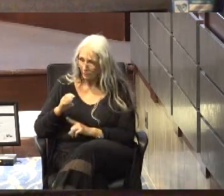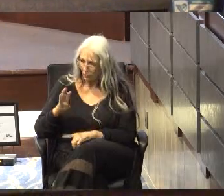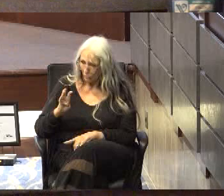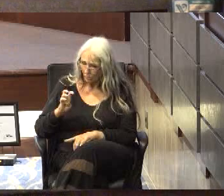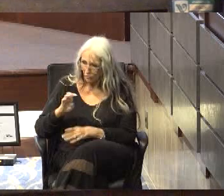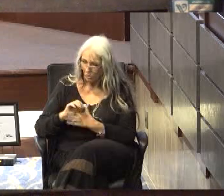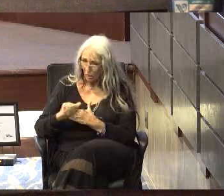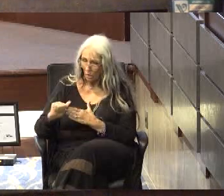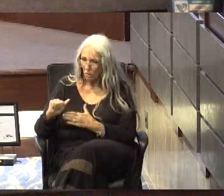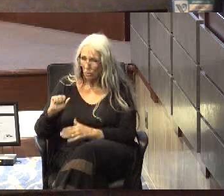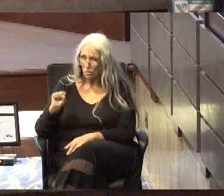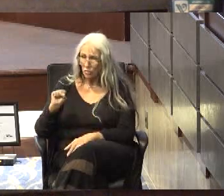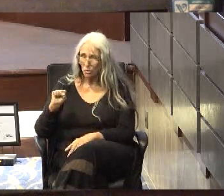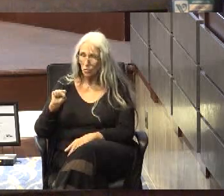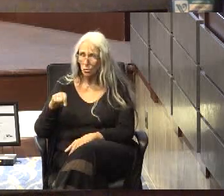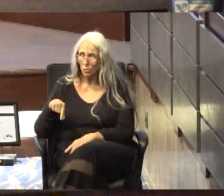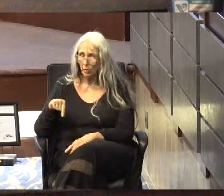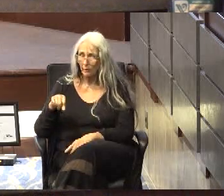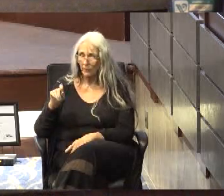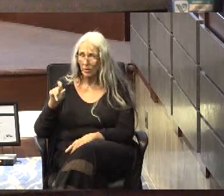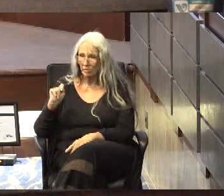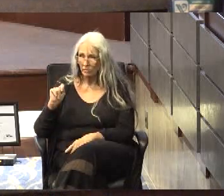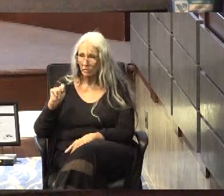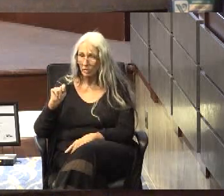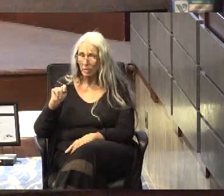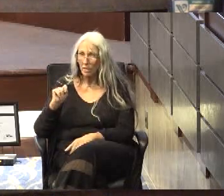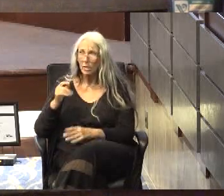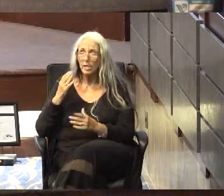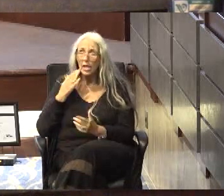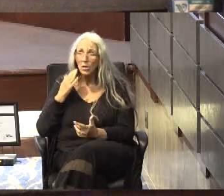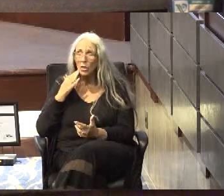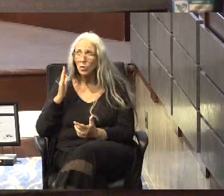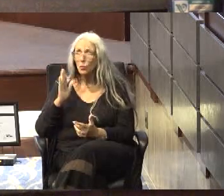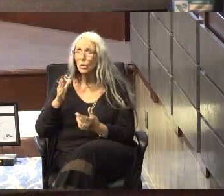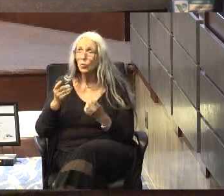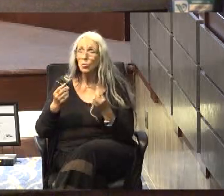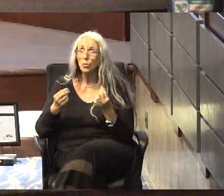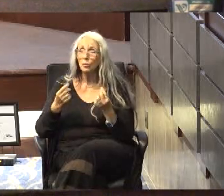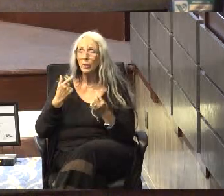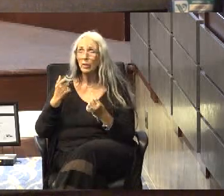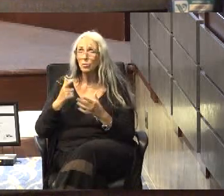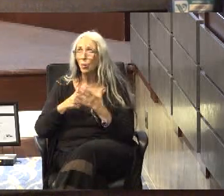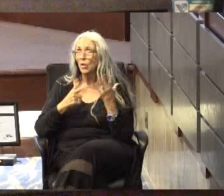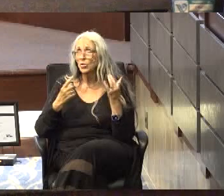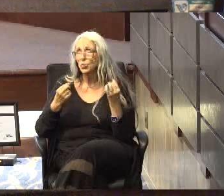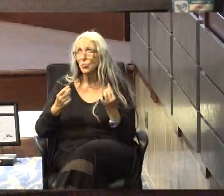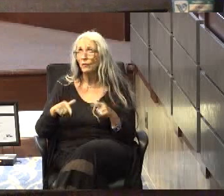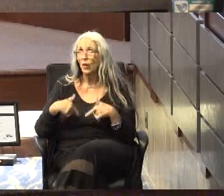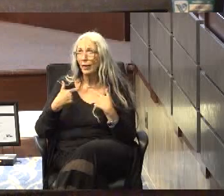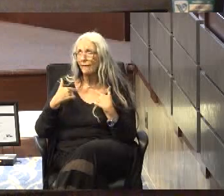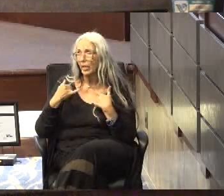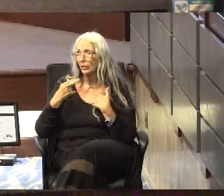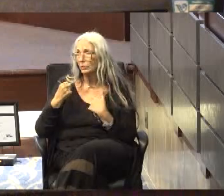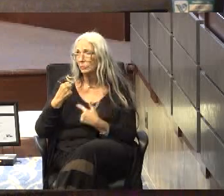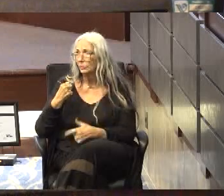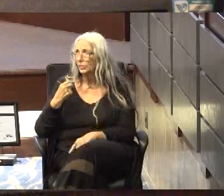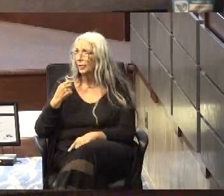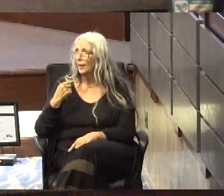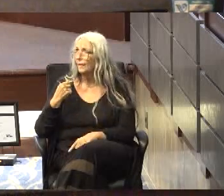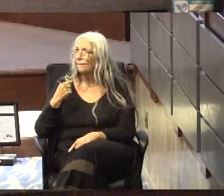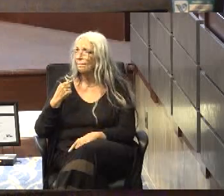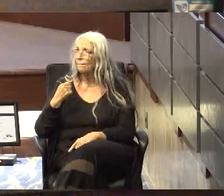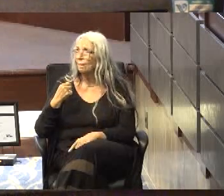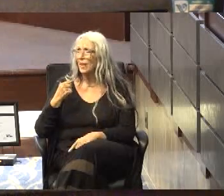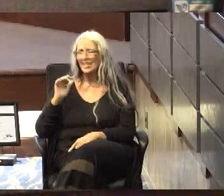square foot for the addition. And I know you guys are going to do this because this is what you do for a living, but. well, that was the architect's. That seems